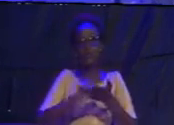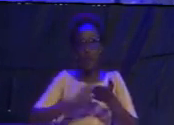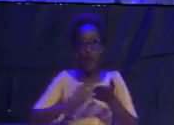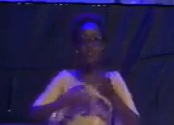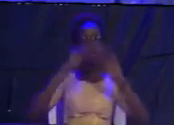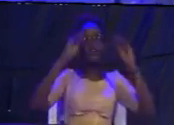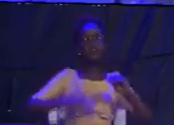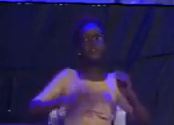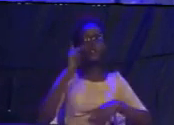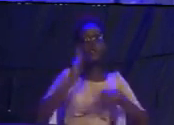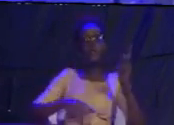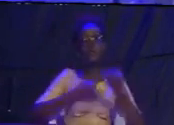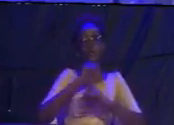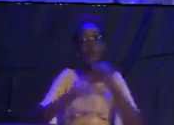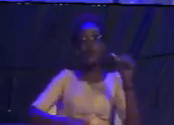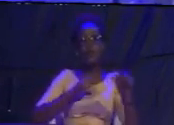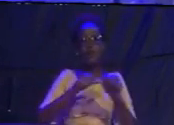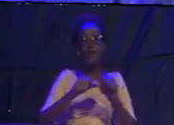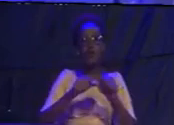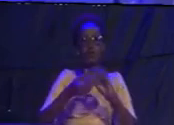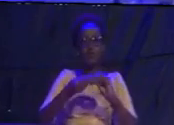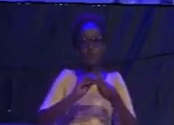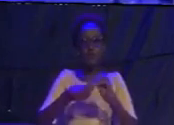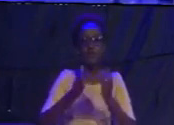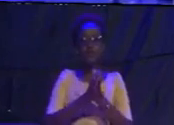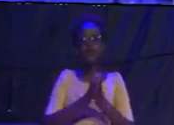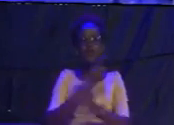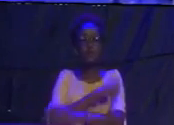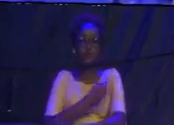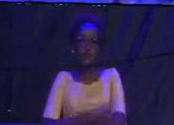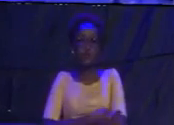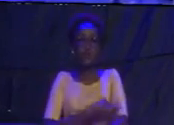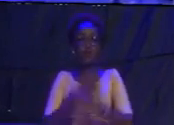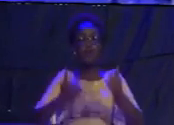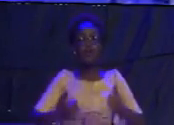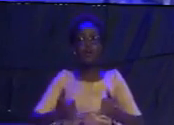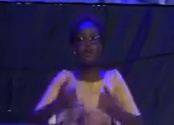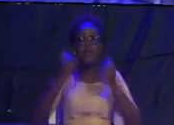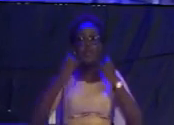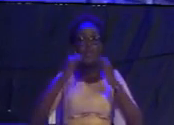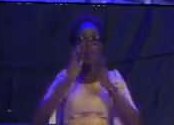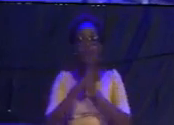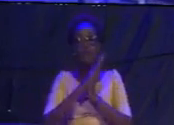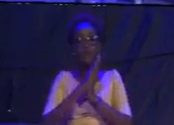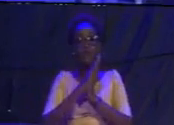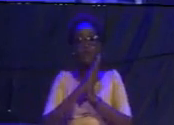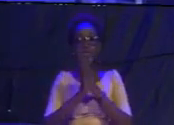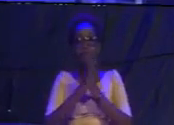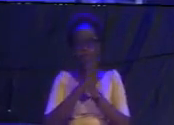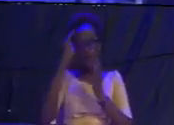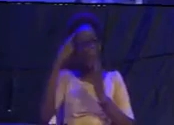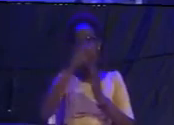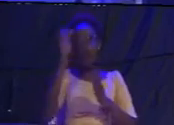medicine. Africa has taught people mathematics and medicine. Africa ifite inkuru zo gukomera. Africa has